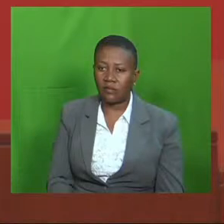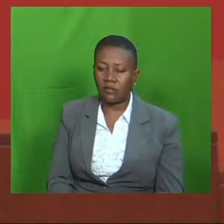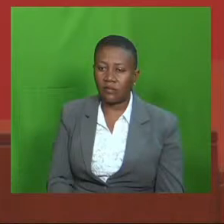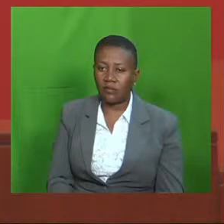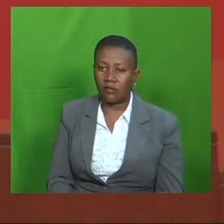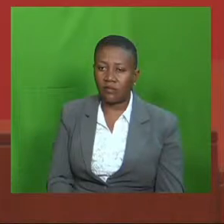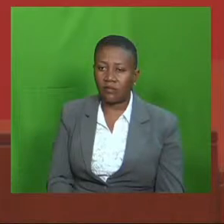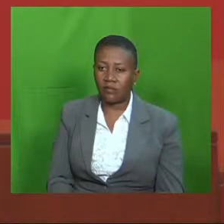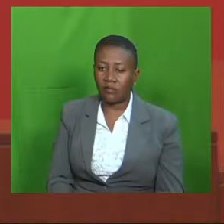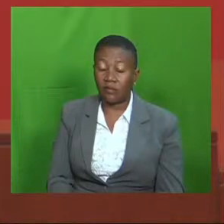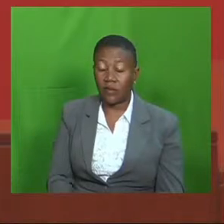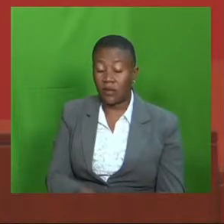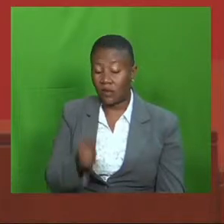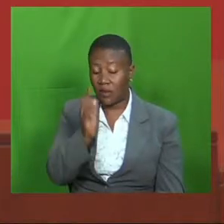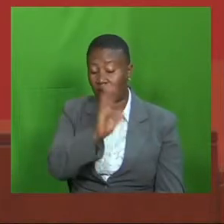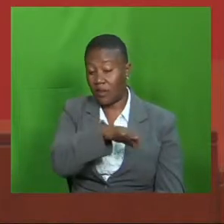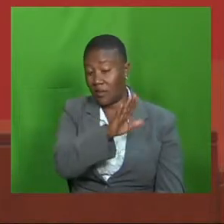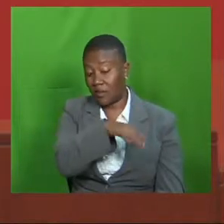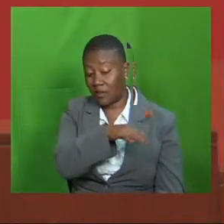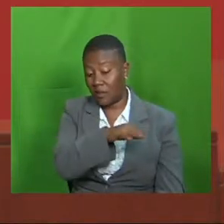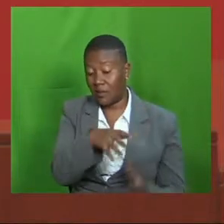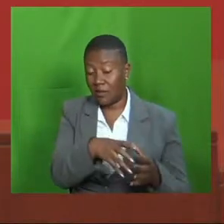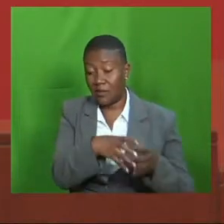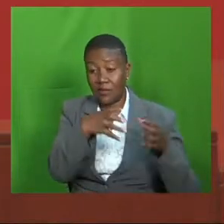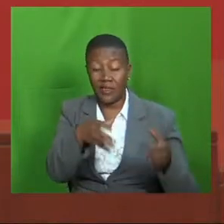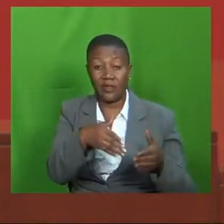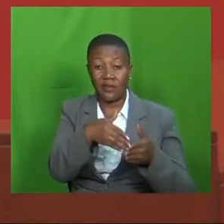Honorable Majority Leader.